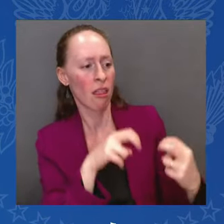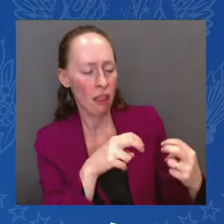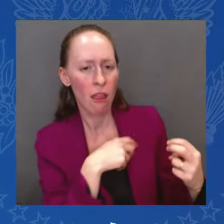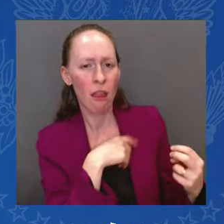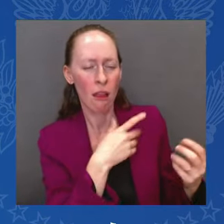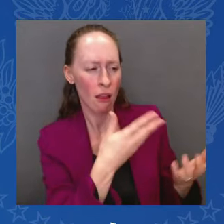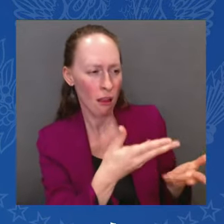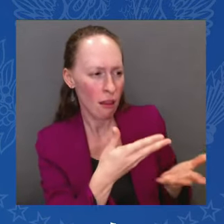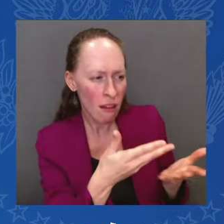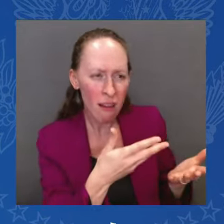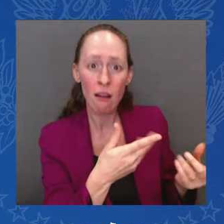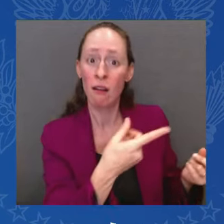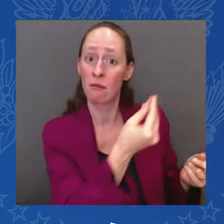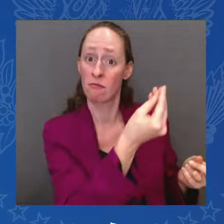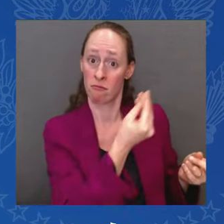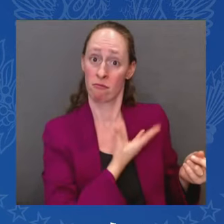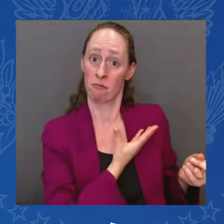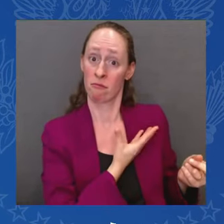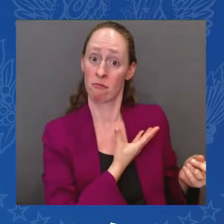"I don't like going to fifth period."